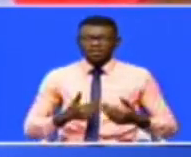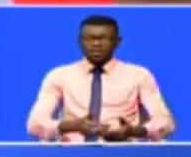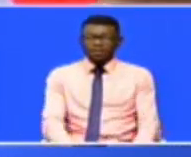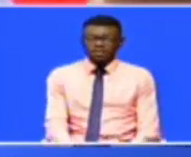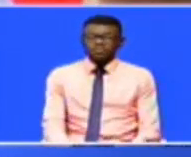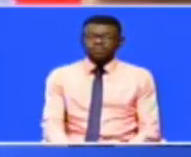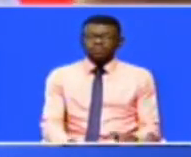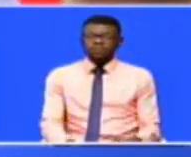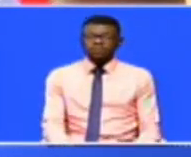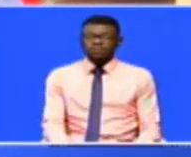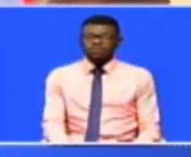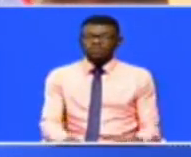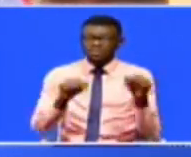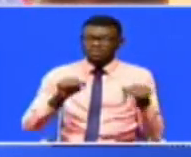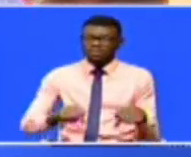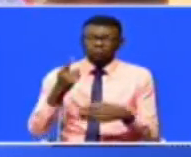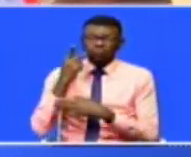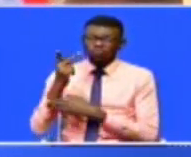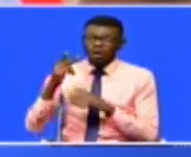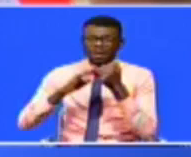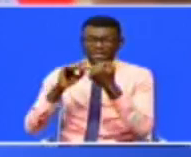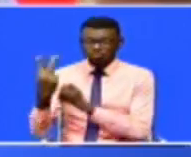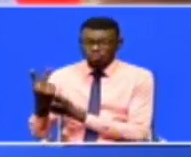As of today stands at 292.